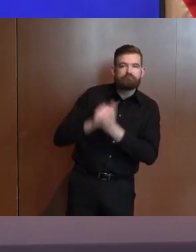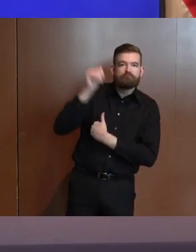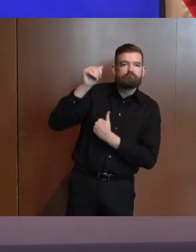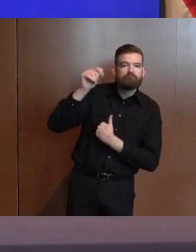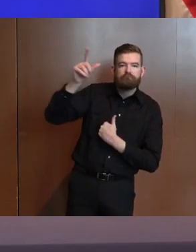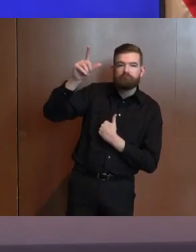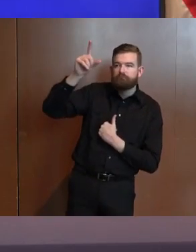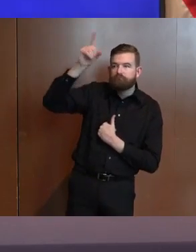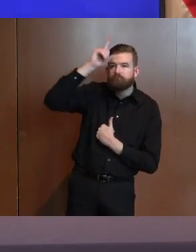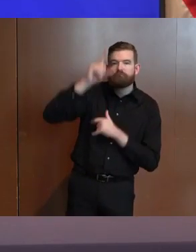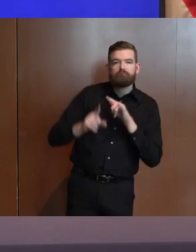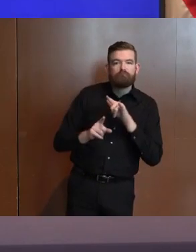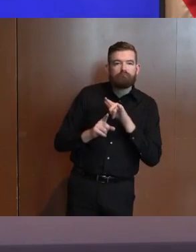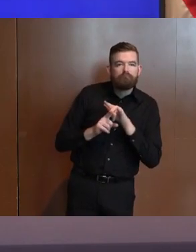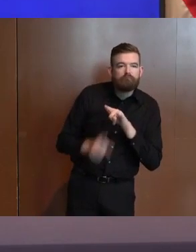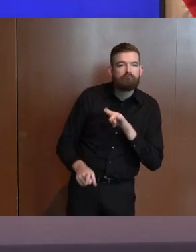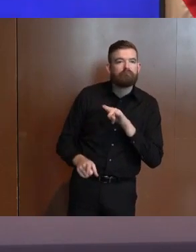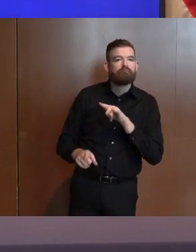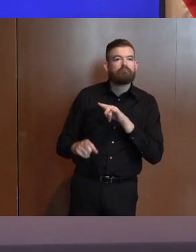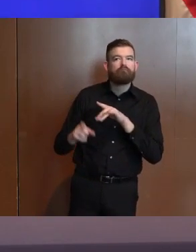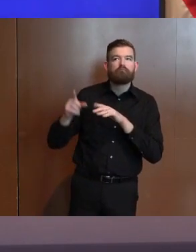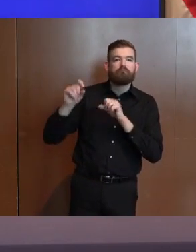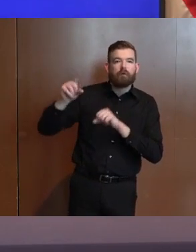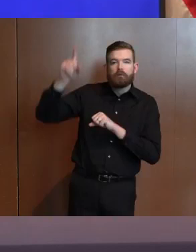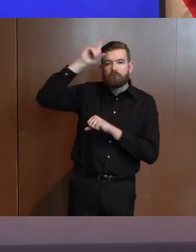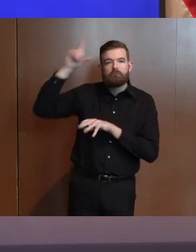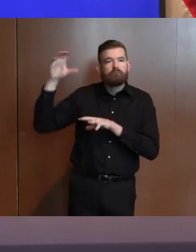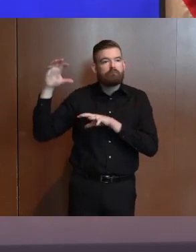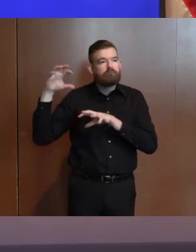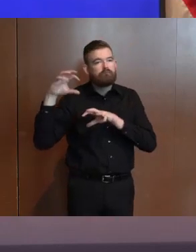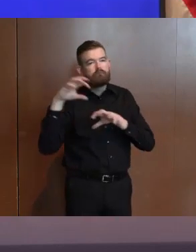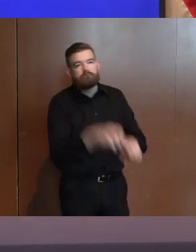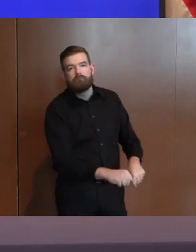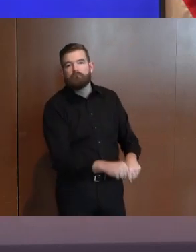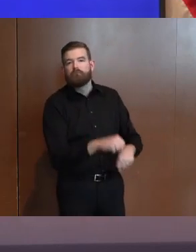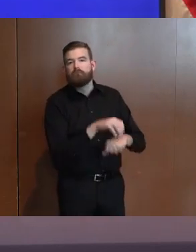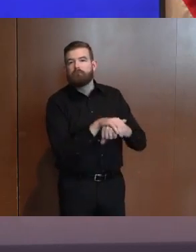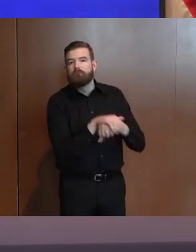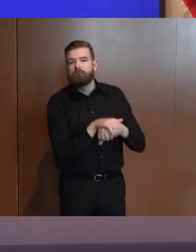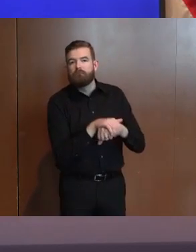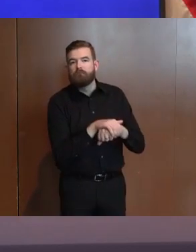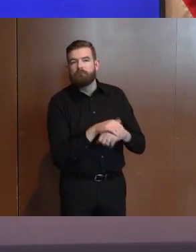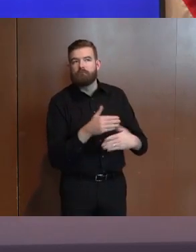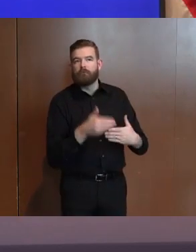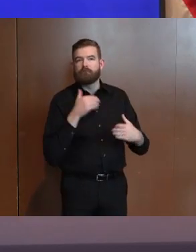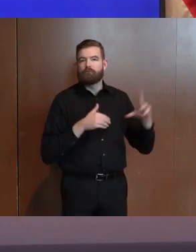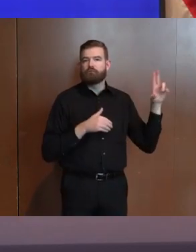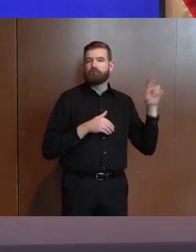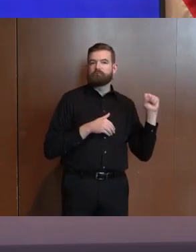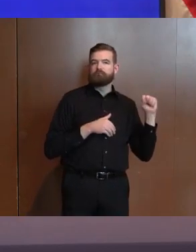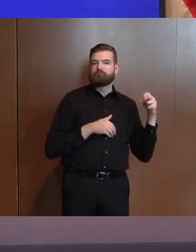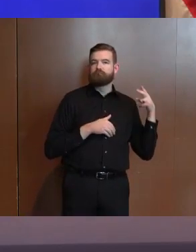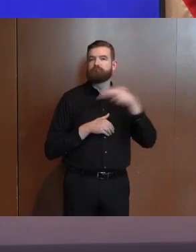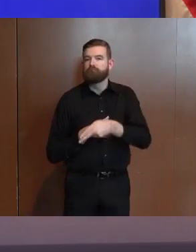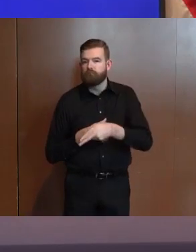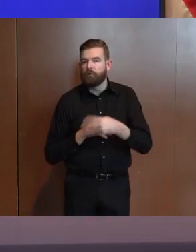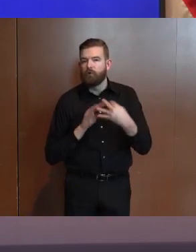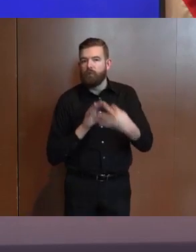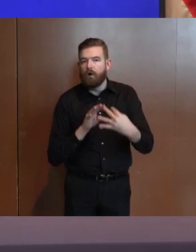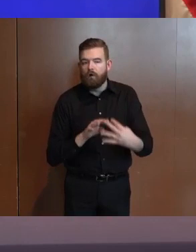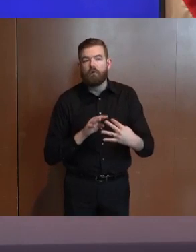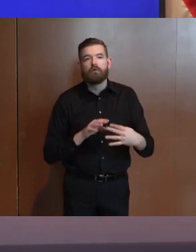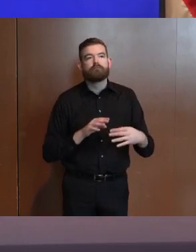the likelihood of invading Great Britain, all at a time before the United States psyche, never mind the government, was prepared to